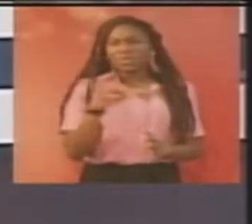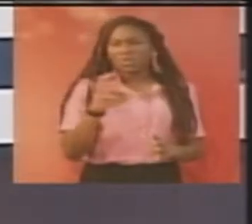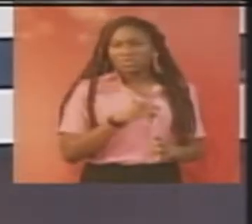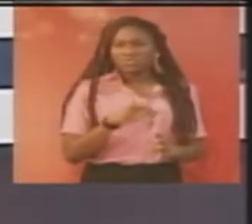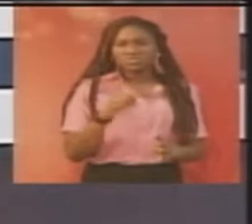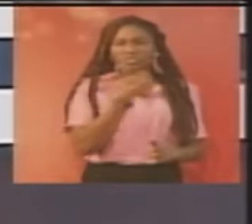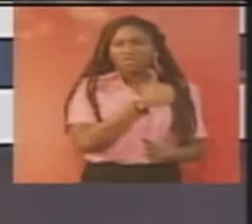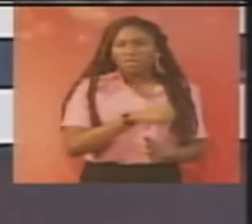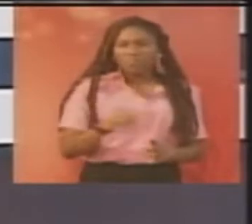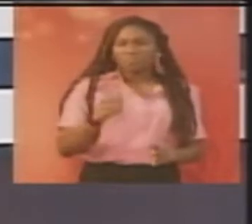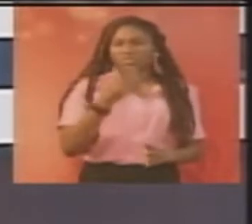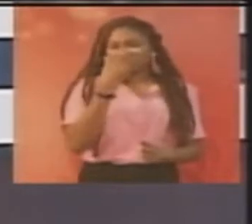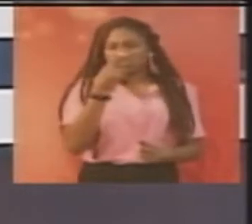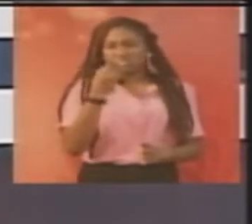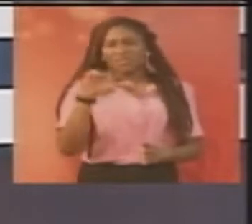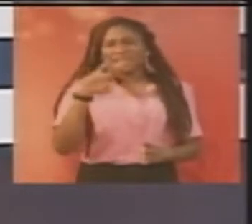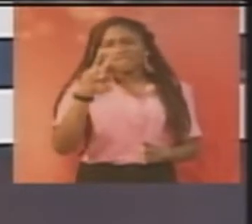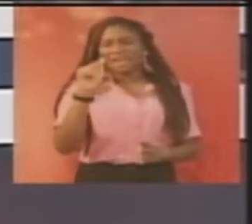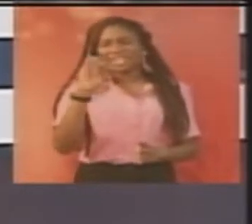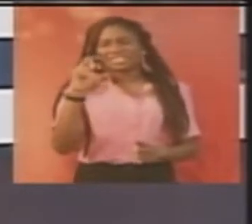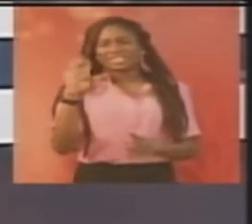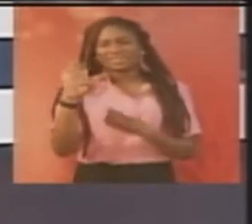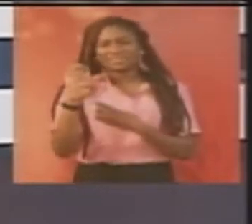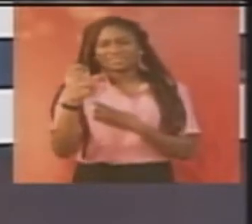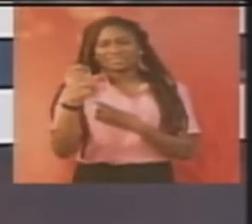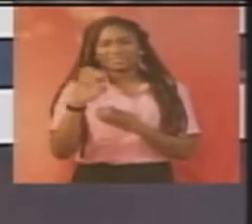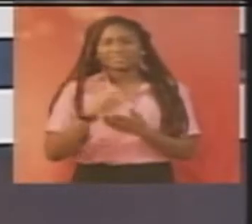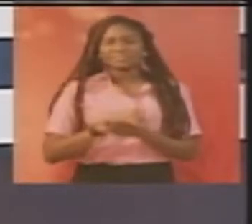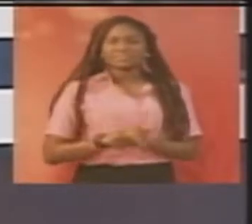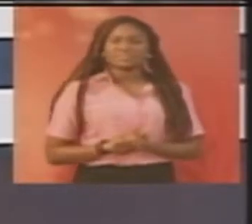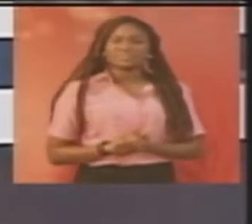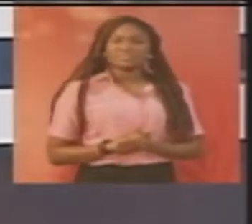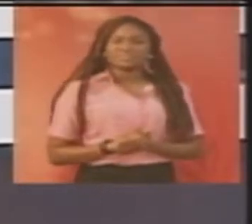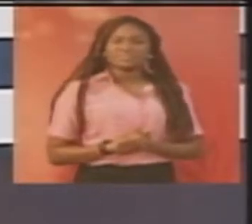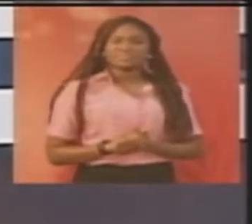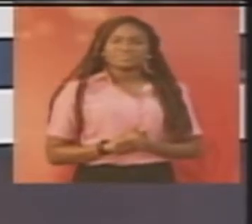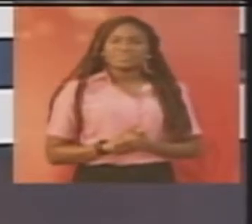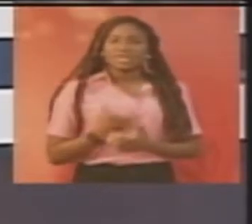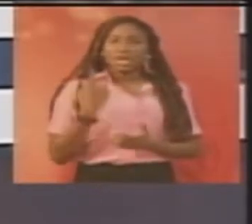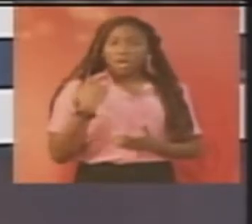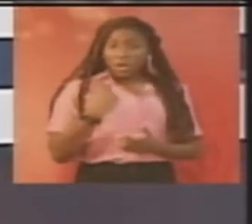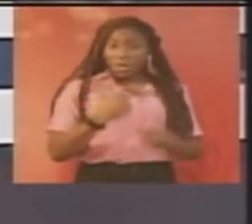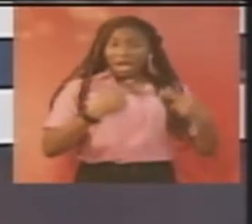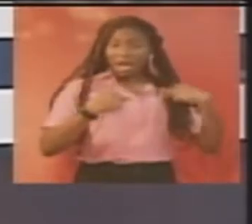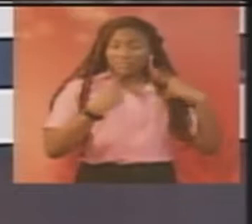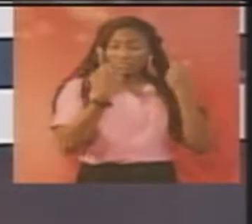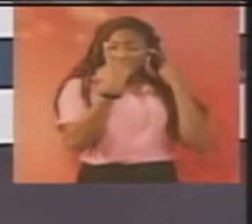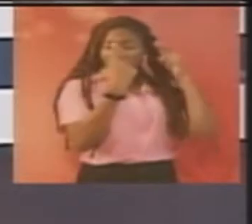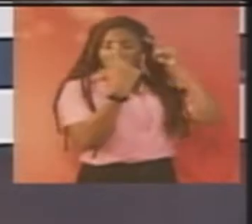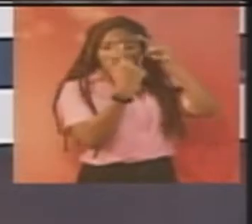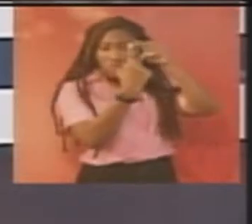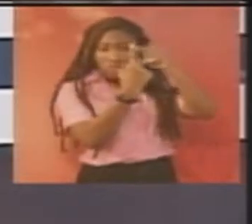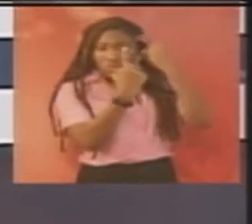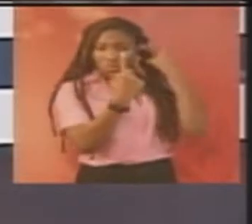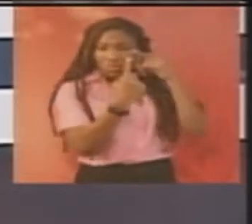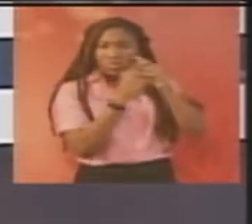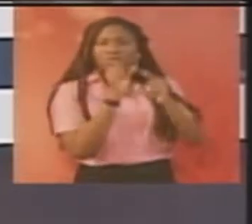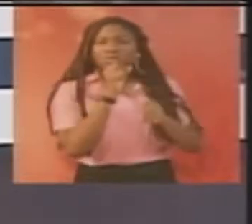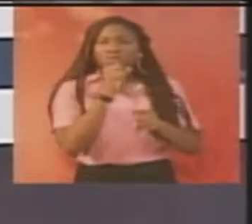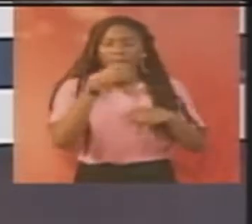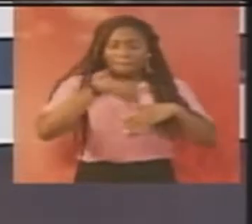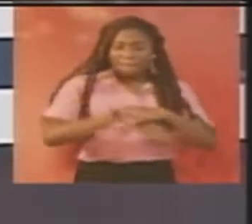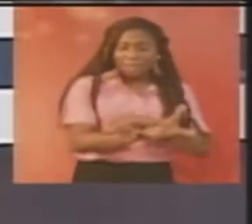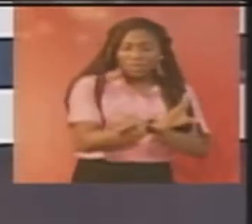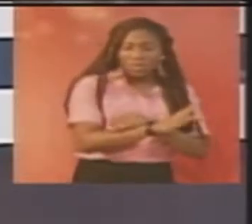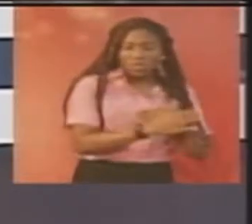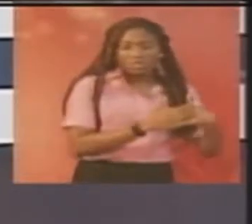and each of these vaccines, we have a target population, and we look at our children, birth to 5 years. So we